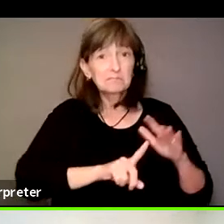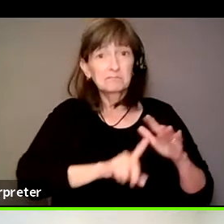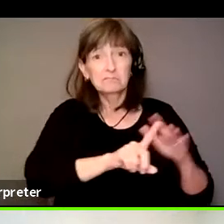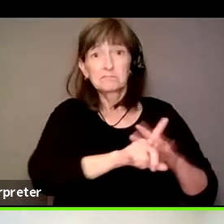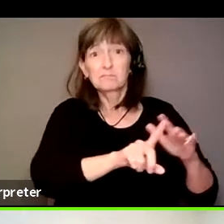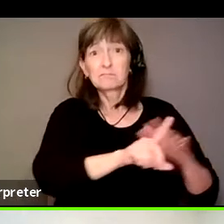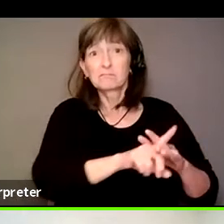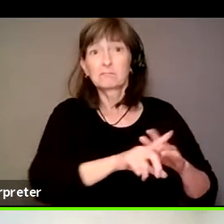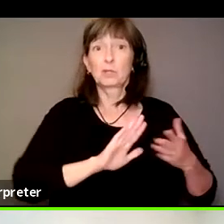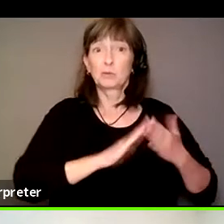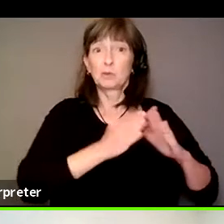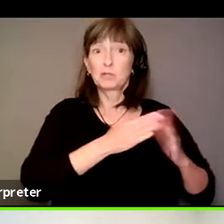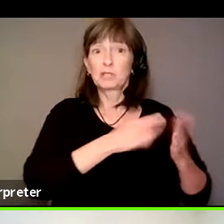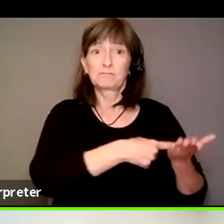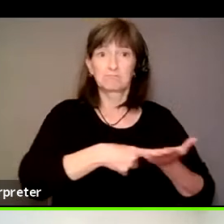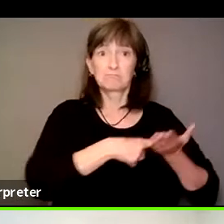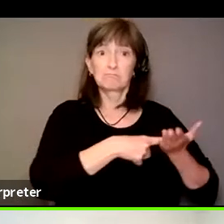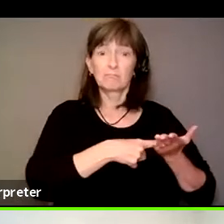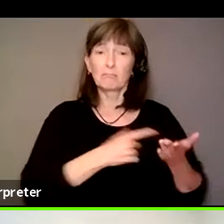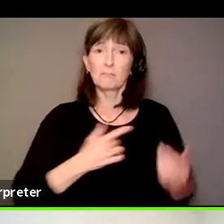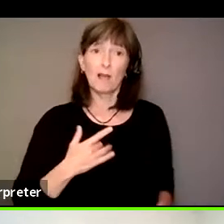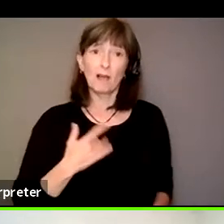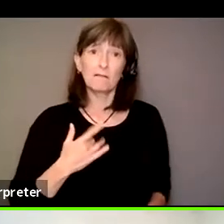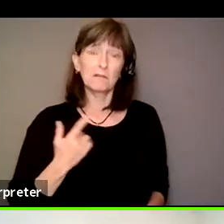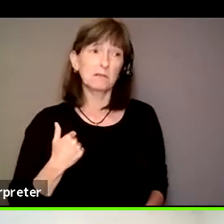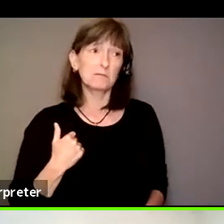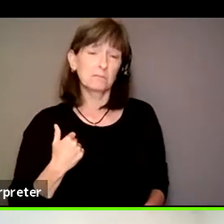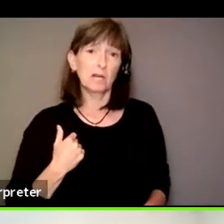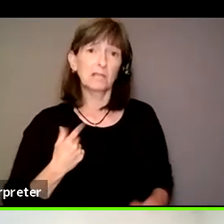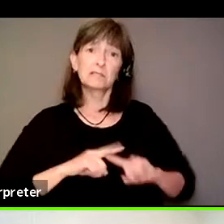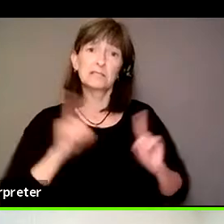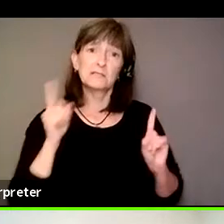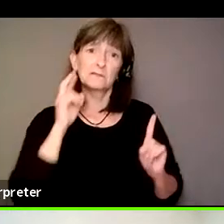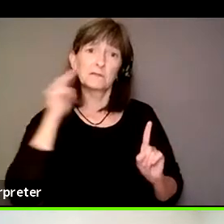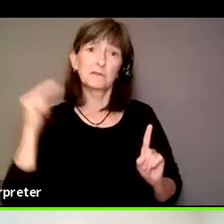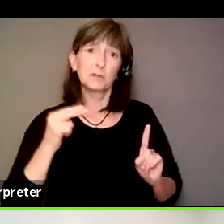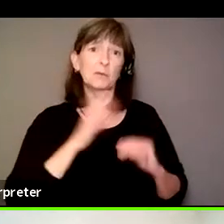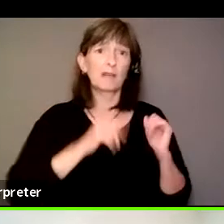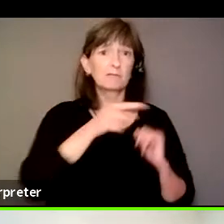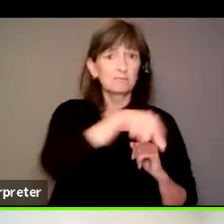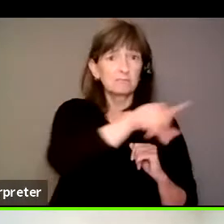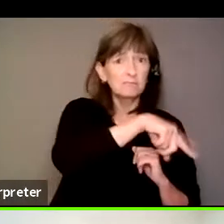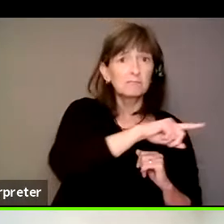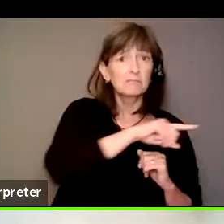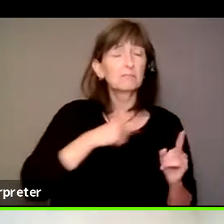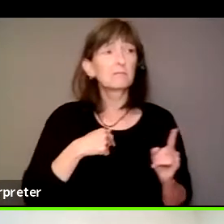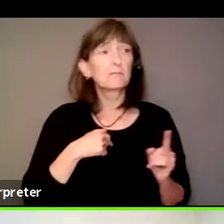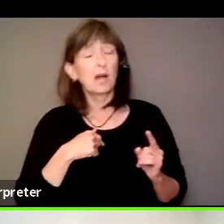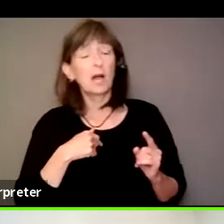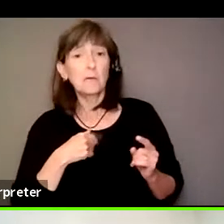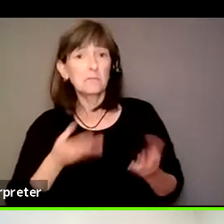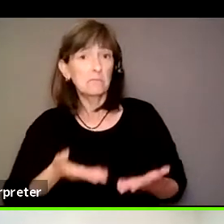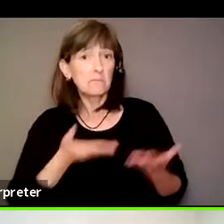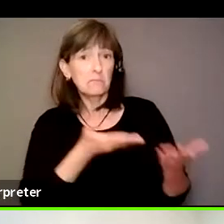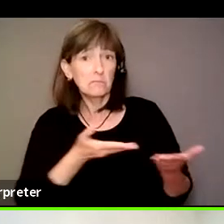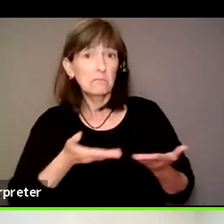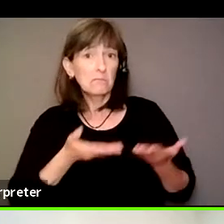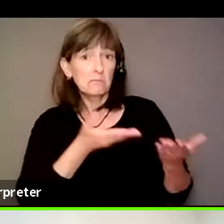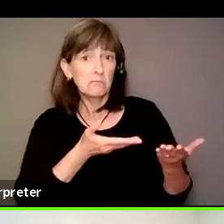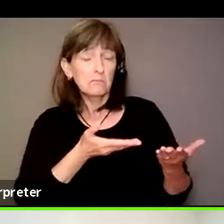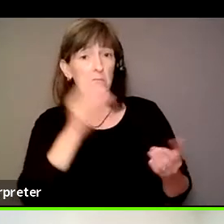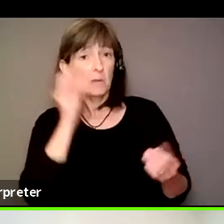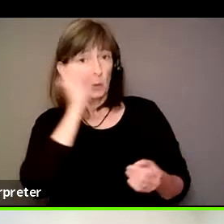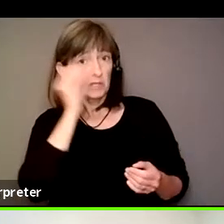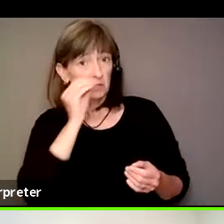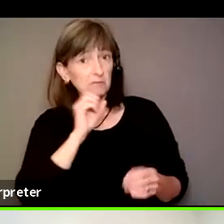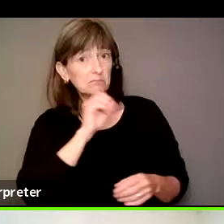that I felt like I had a unique perspective on, or I had something different to offer to the conversations that occurred